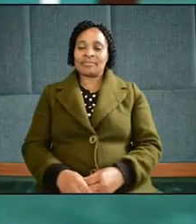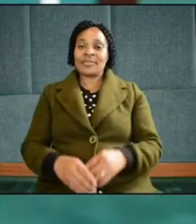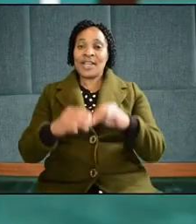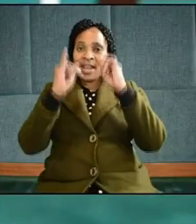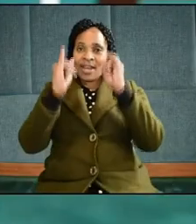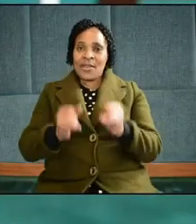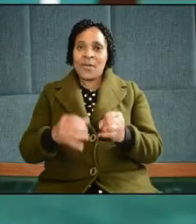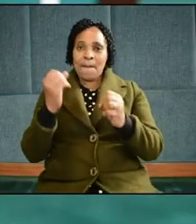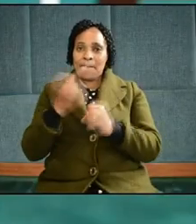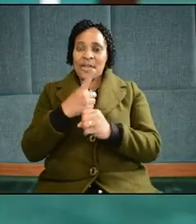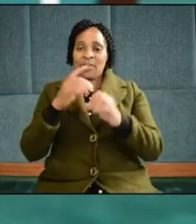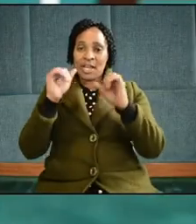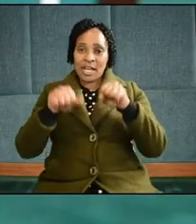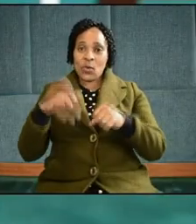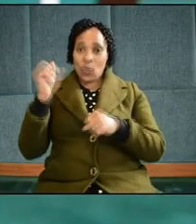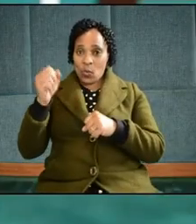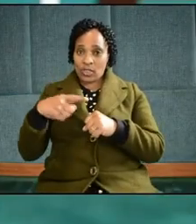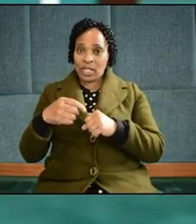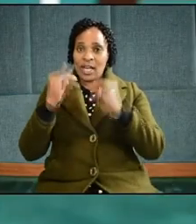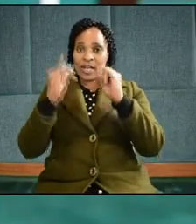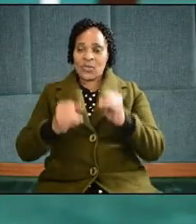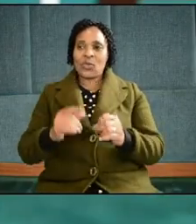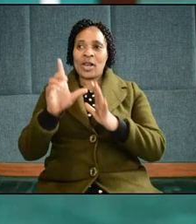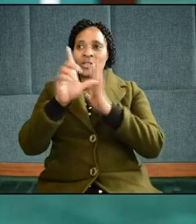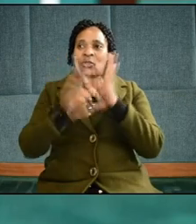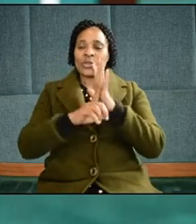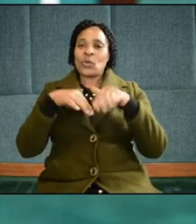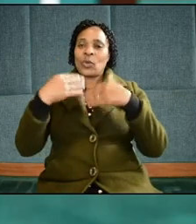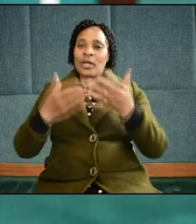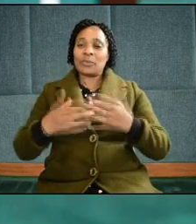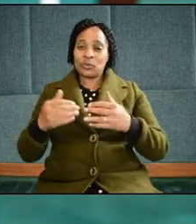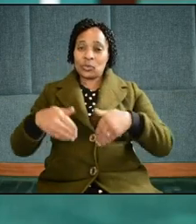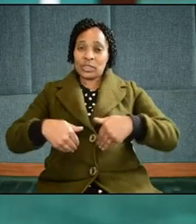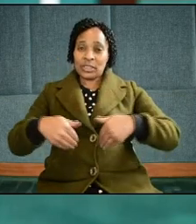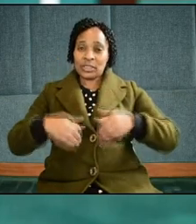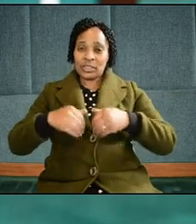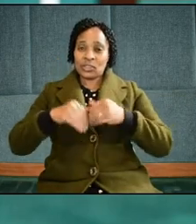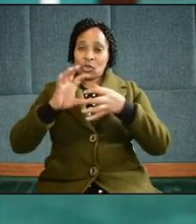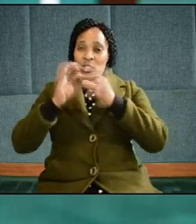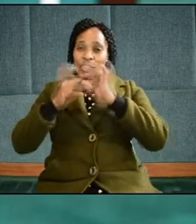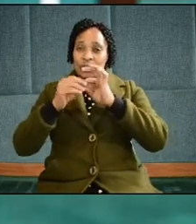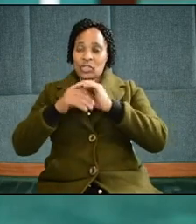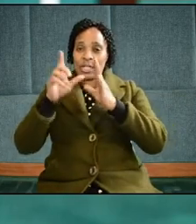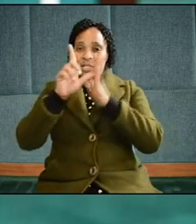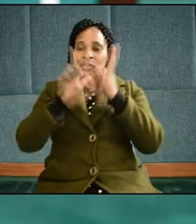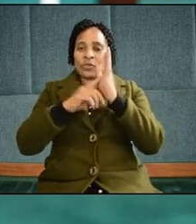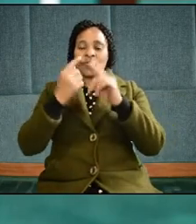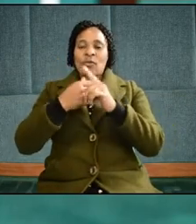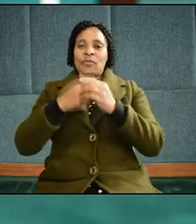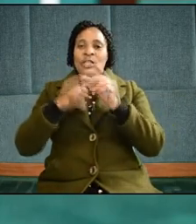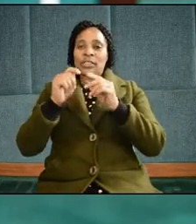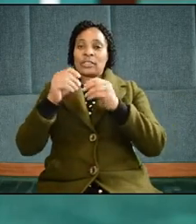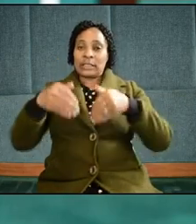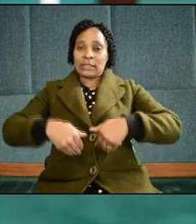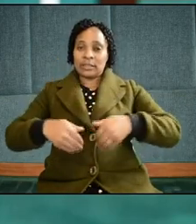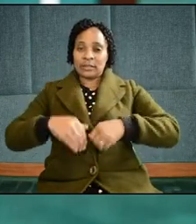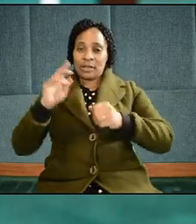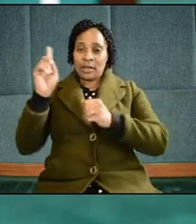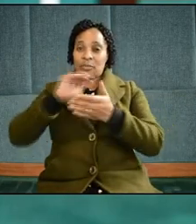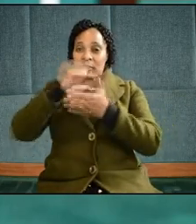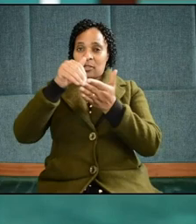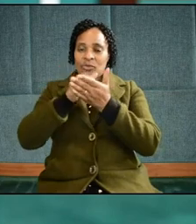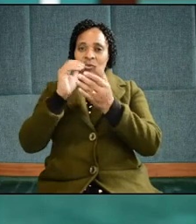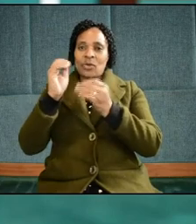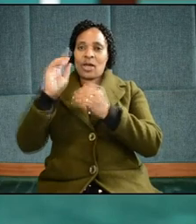New month, new quarter, new lesson. Welcome to the Teens Cornerstone Connections lesson from the teens of the Nairobi Central